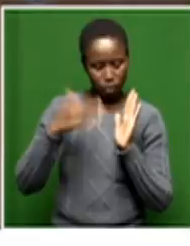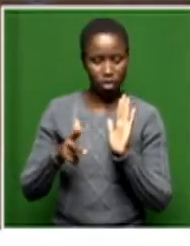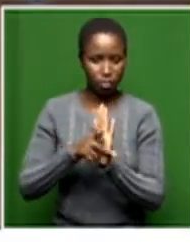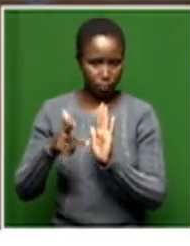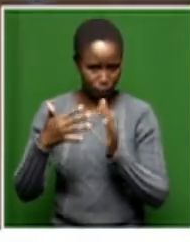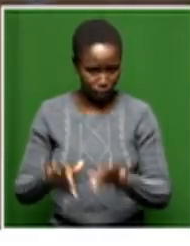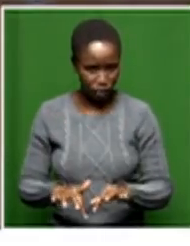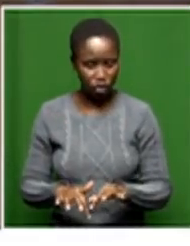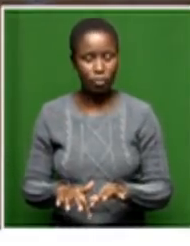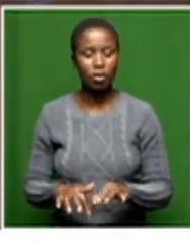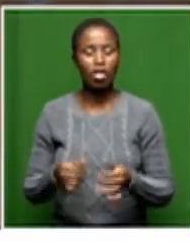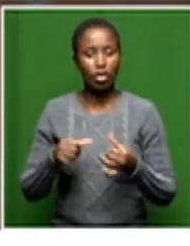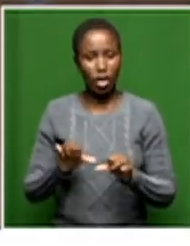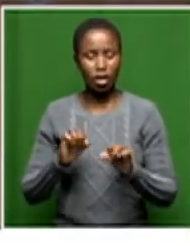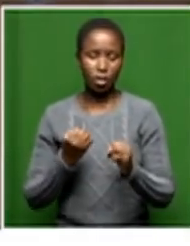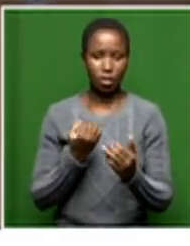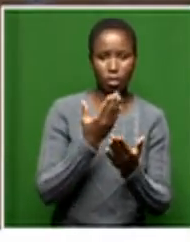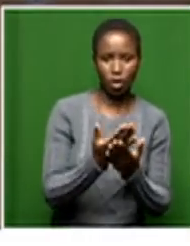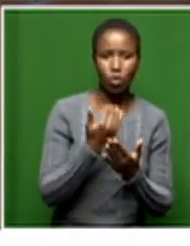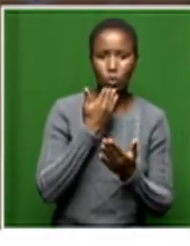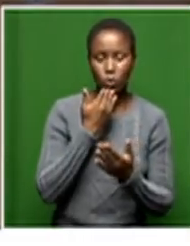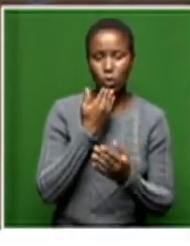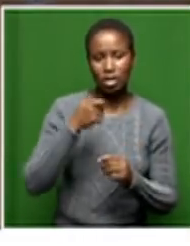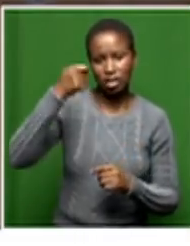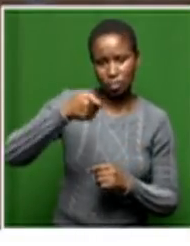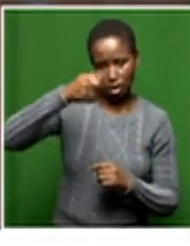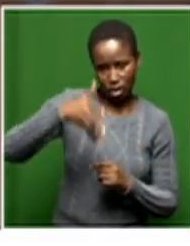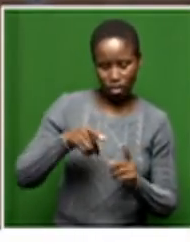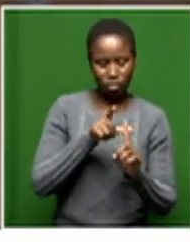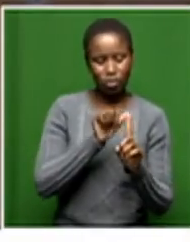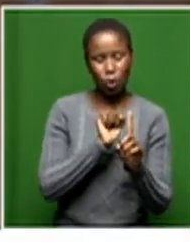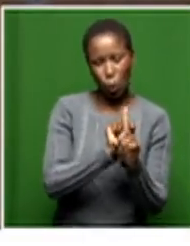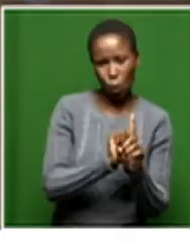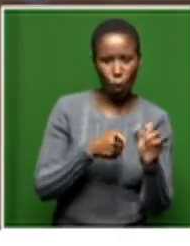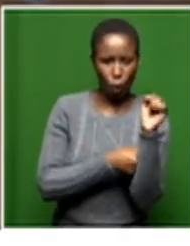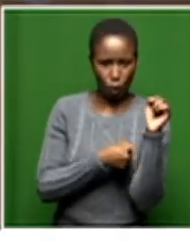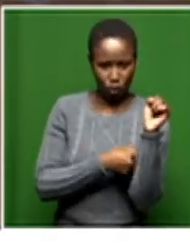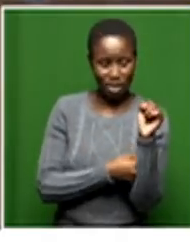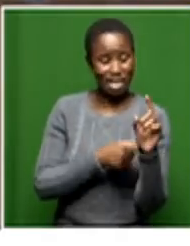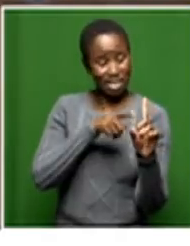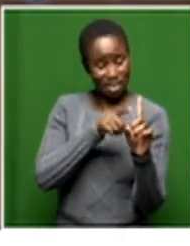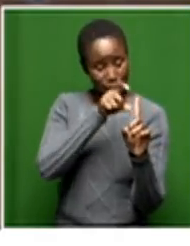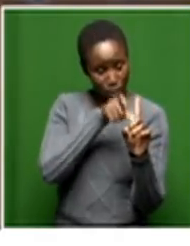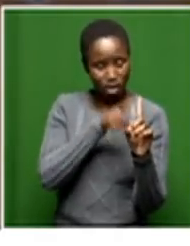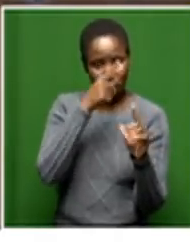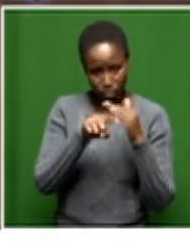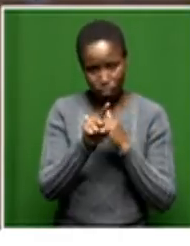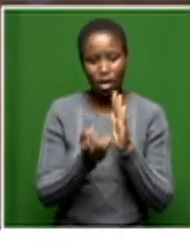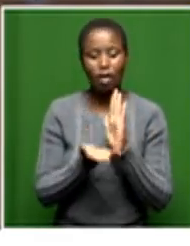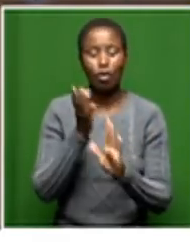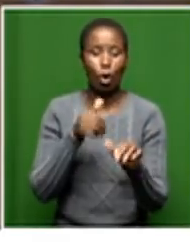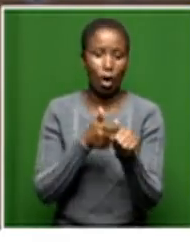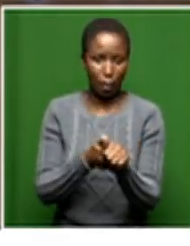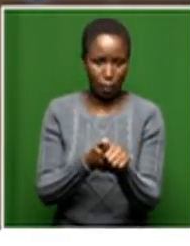were in the hands of the Speaker's office that had a responsibility to follow up on them.